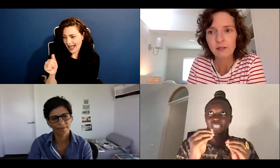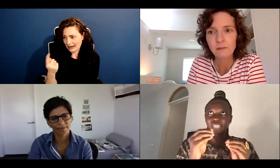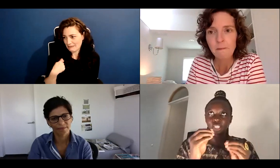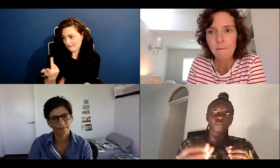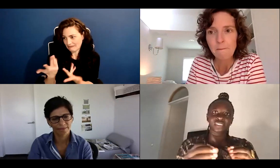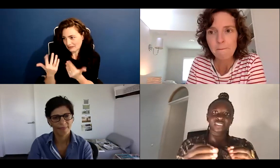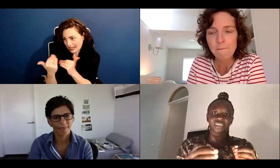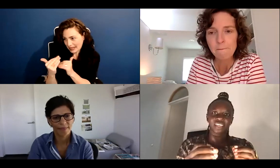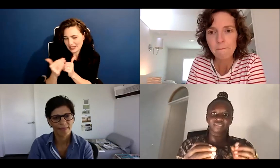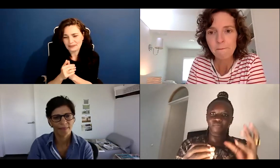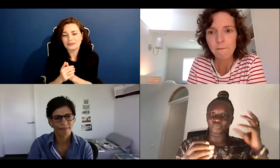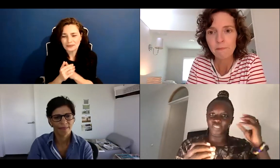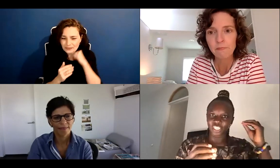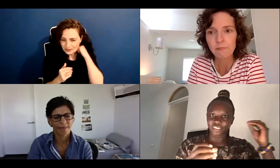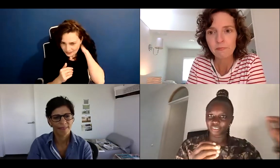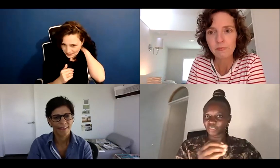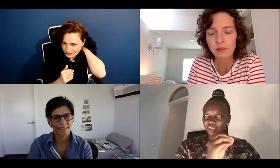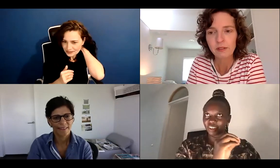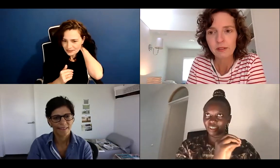we knew that, like,